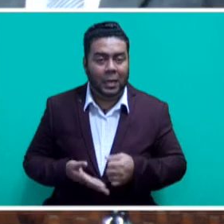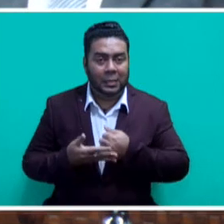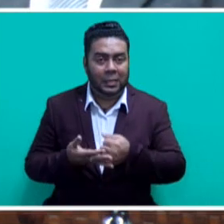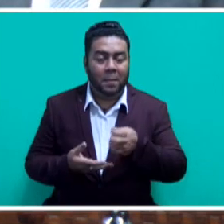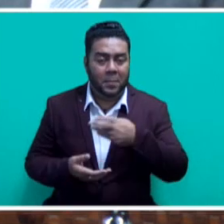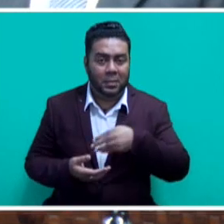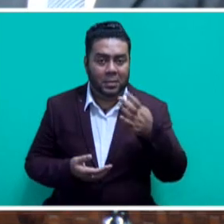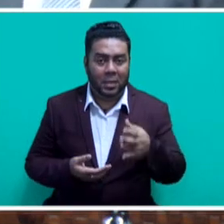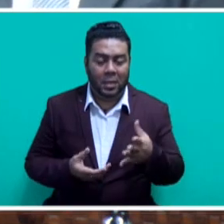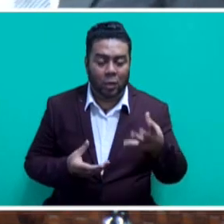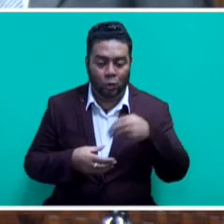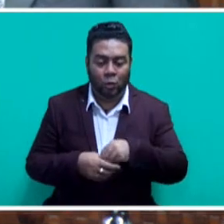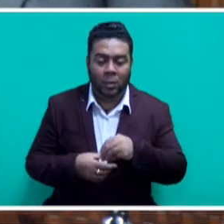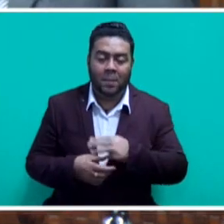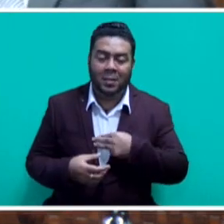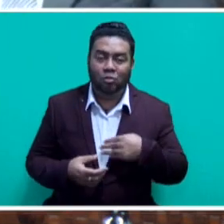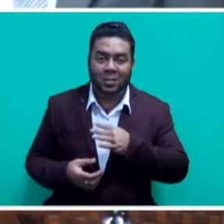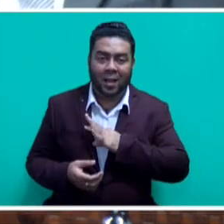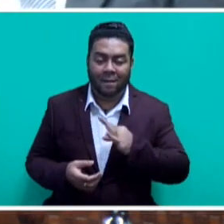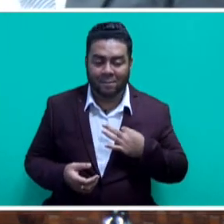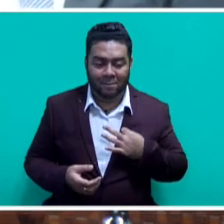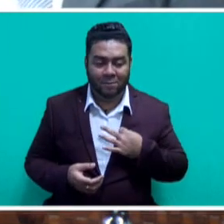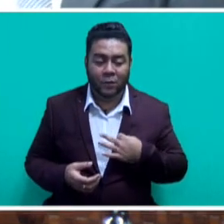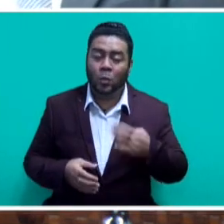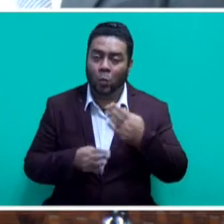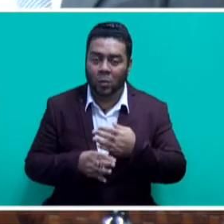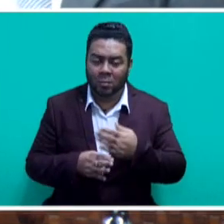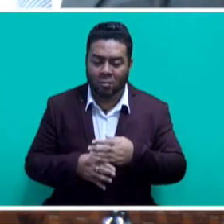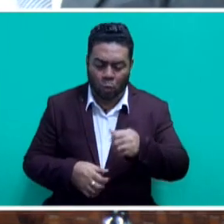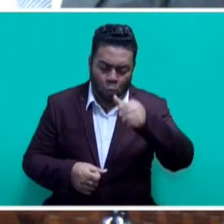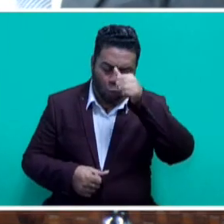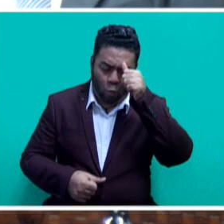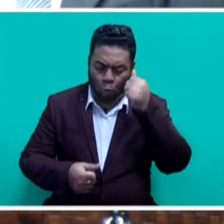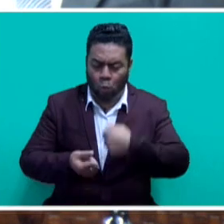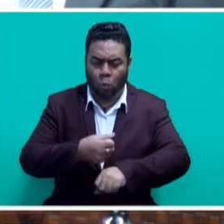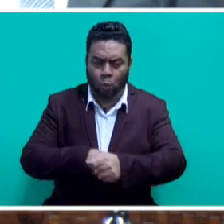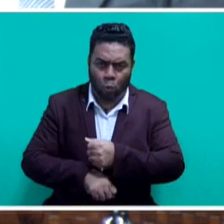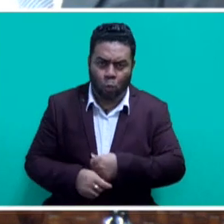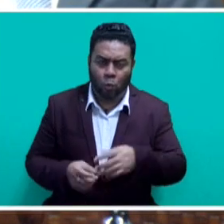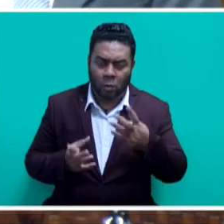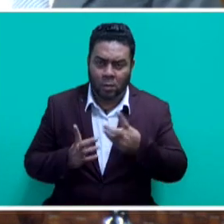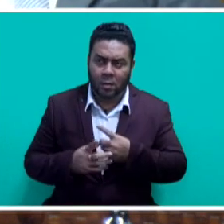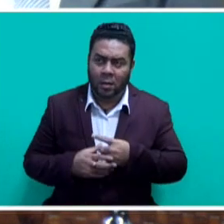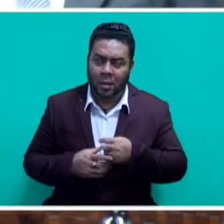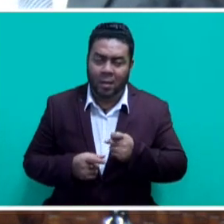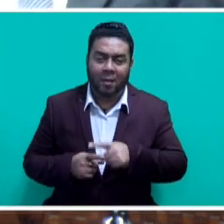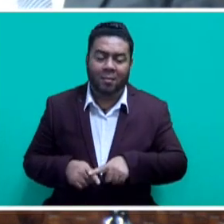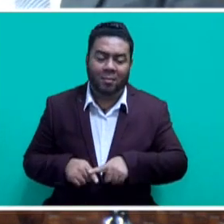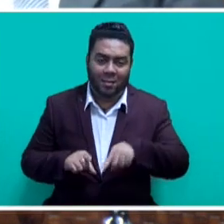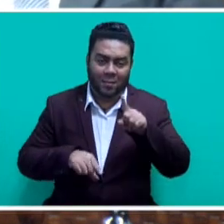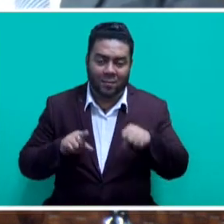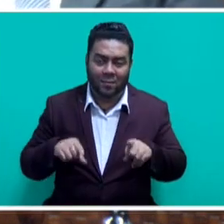Ministers, including their ministry staffs, for their tireless efforts, dedication, and expertise in their